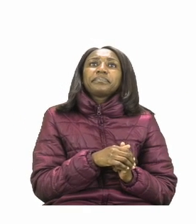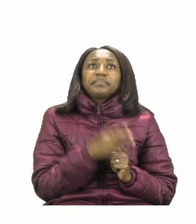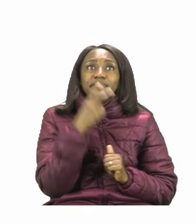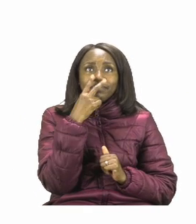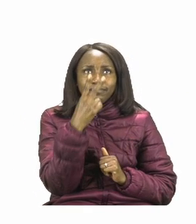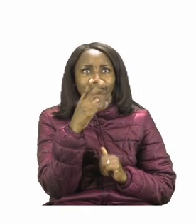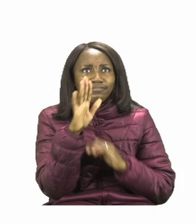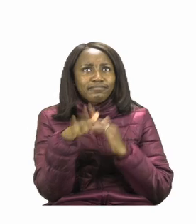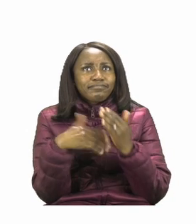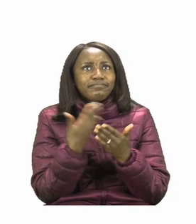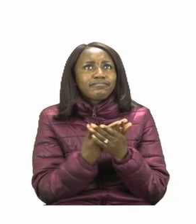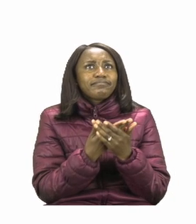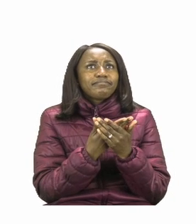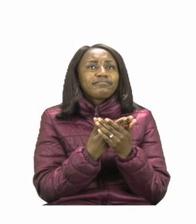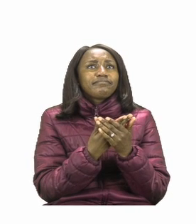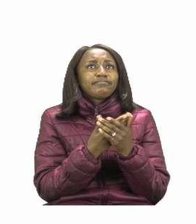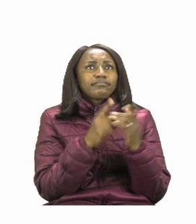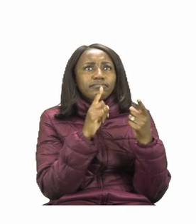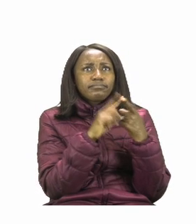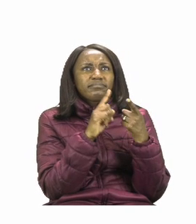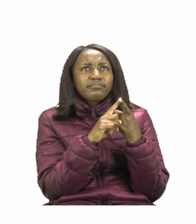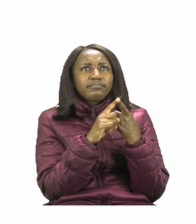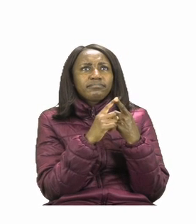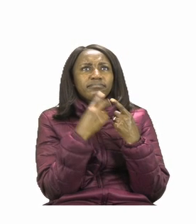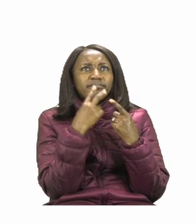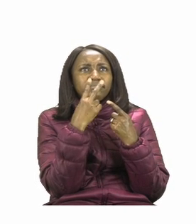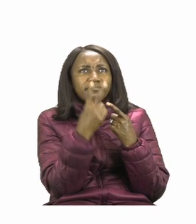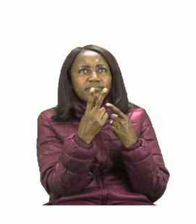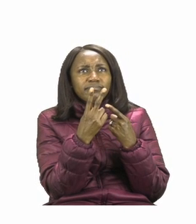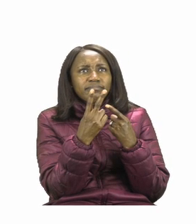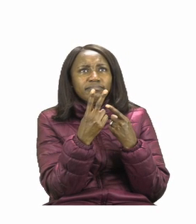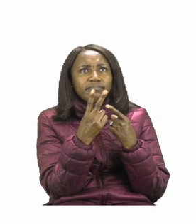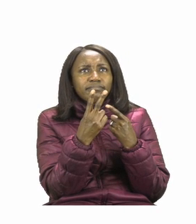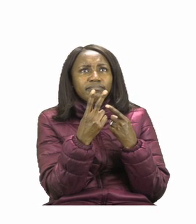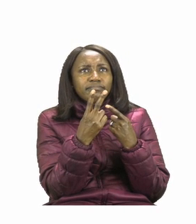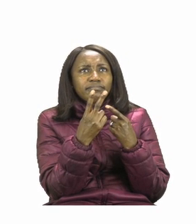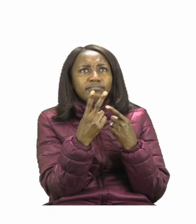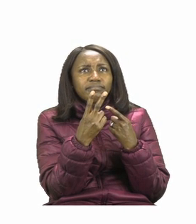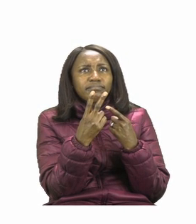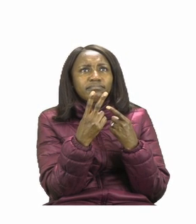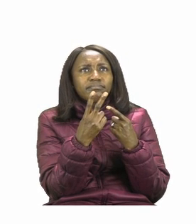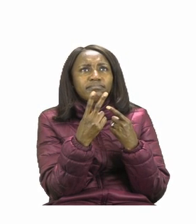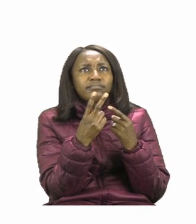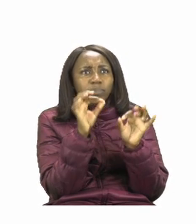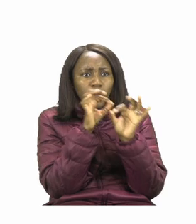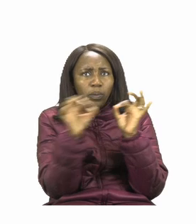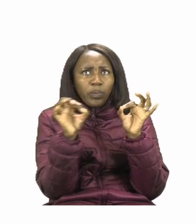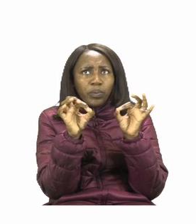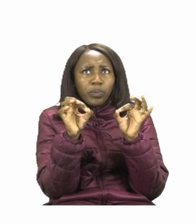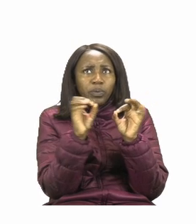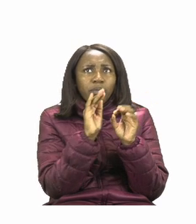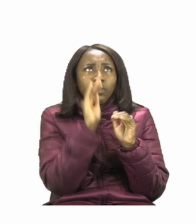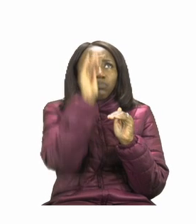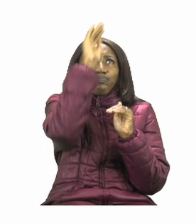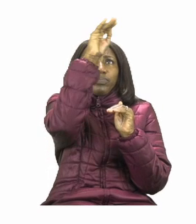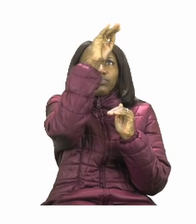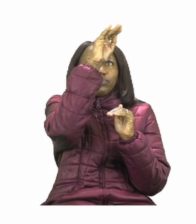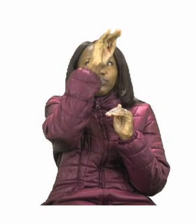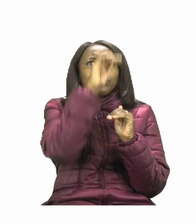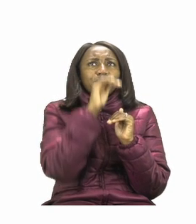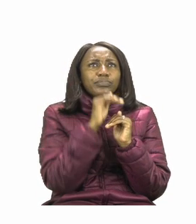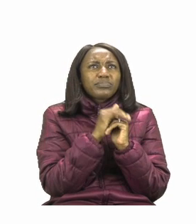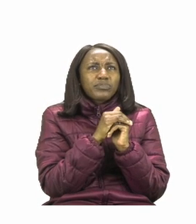pictures. The first one we can see is of someone putting matches on top,